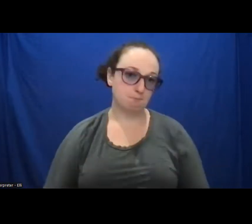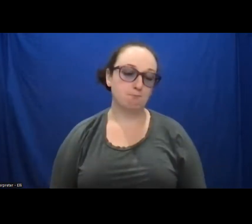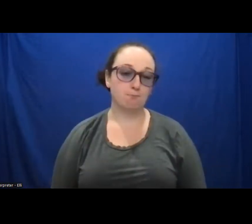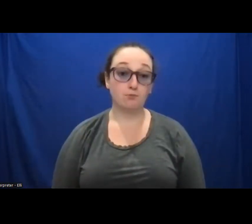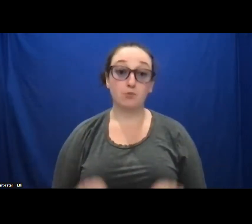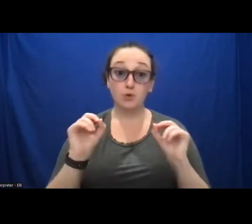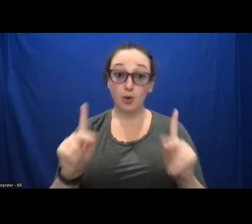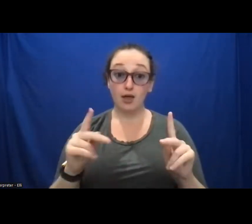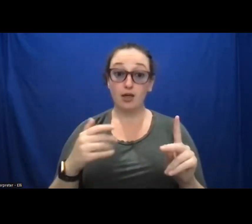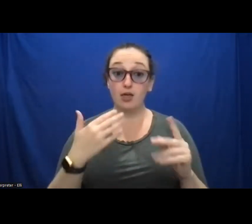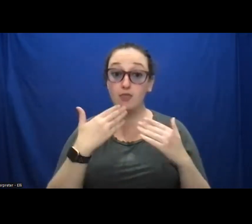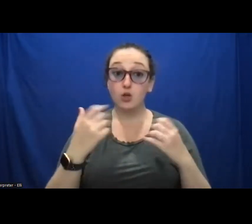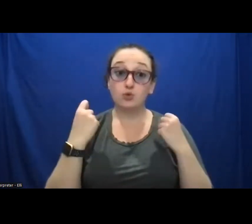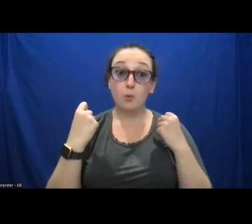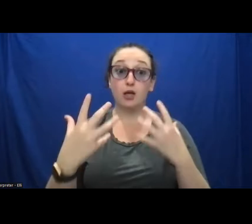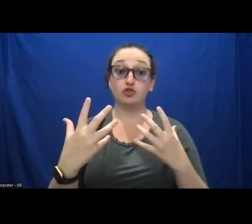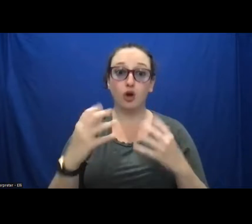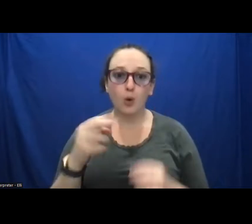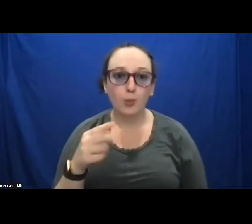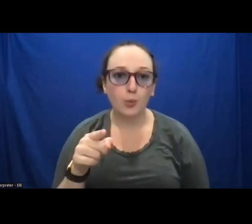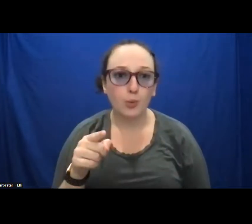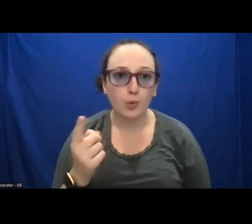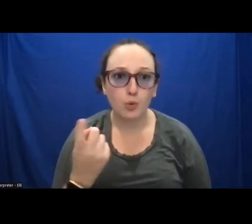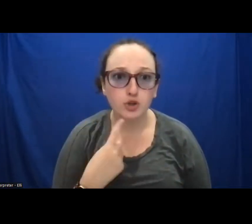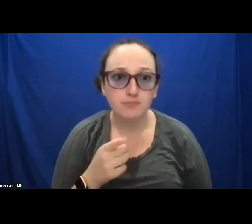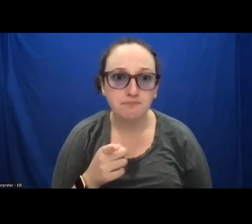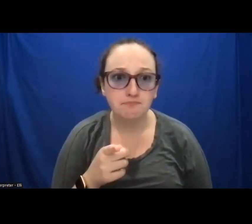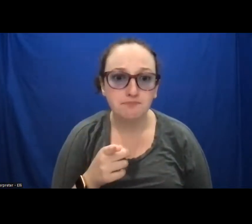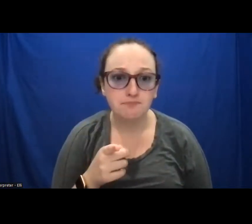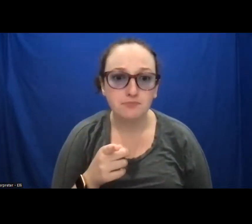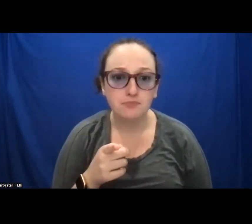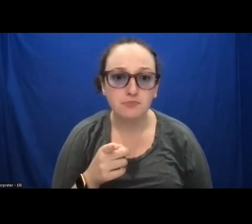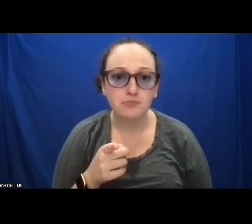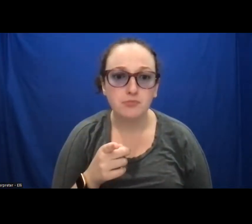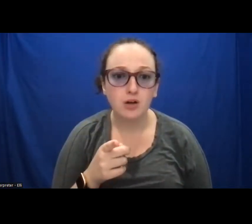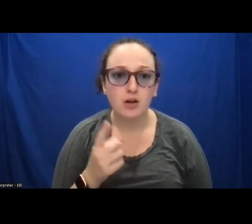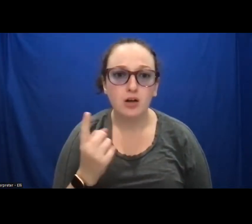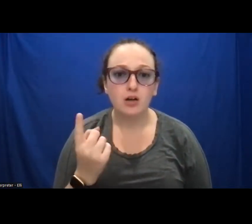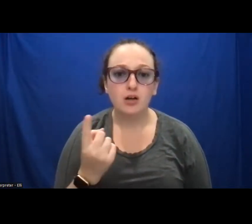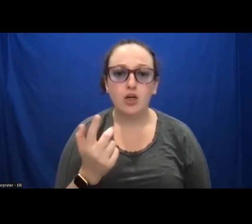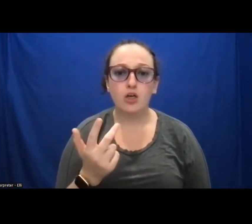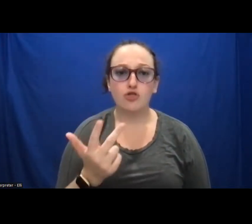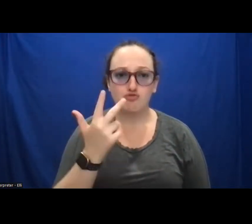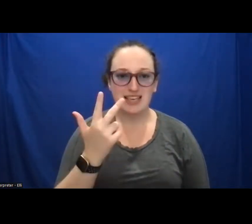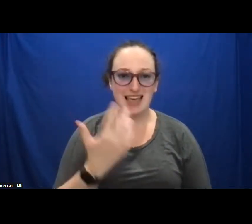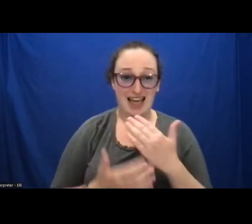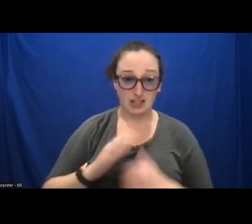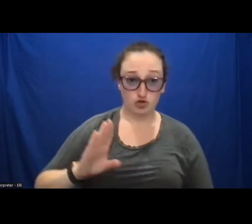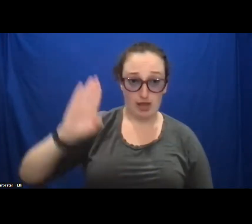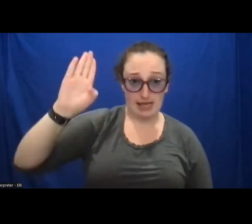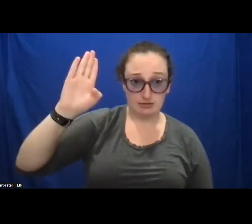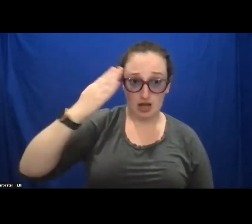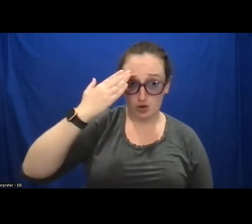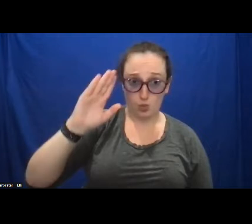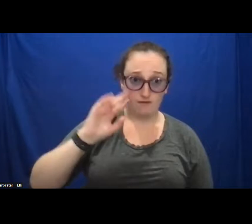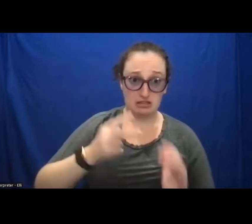Okay, friends, thank you so much. Have a great rest. Oh, did someone have a question? I was going to say, I see 3 hands raised. I don't know if those are